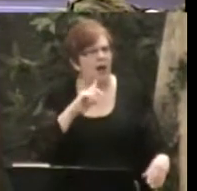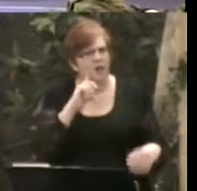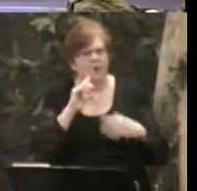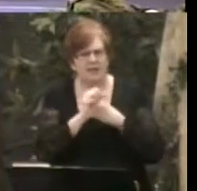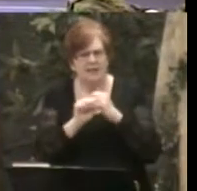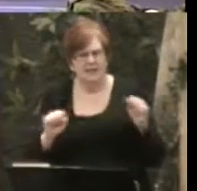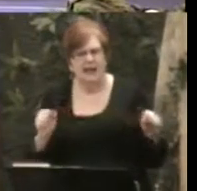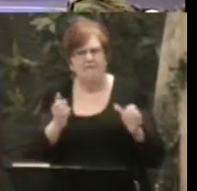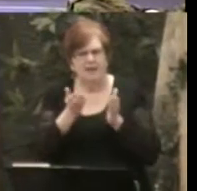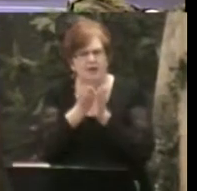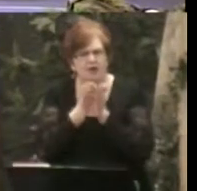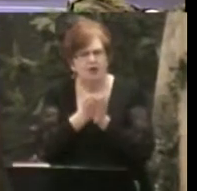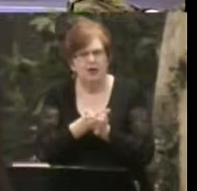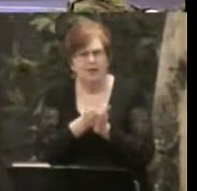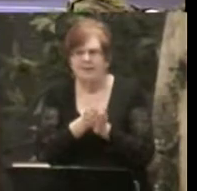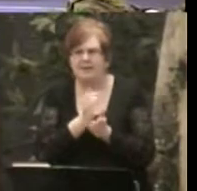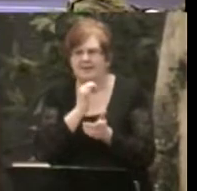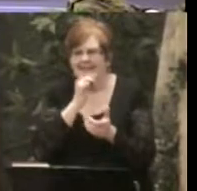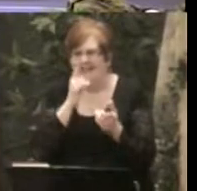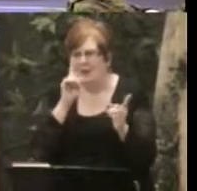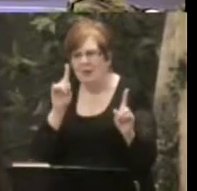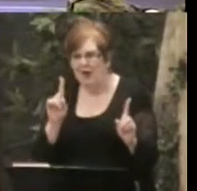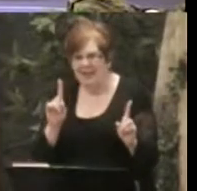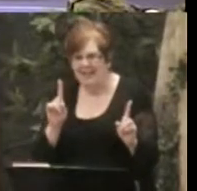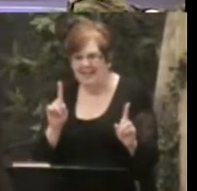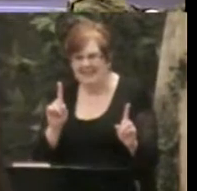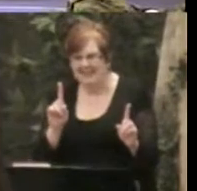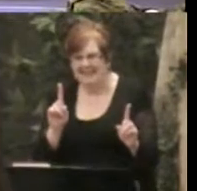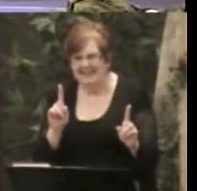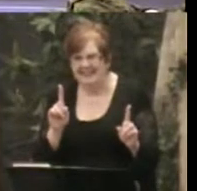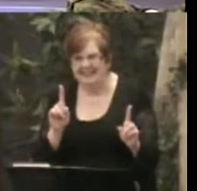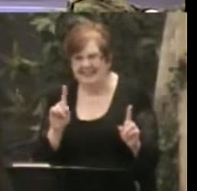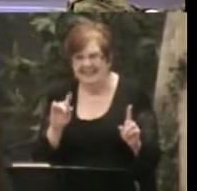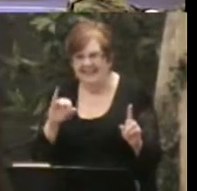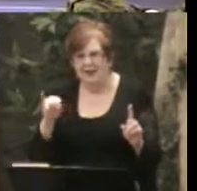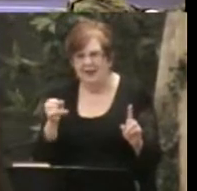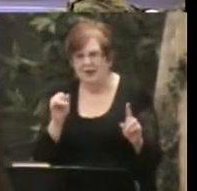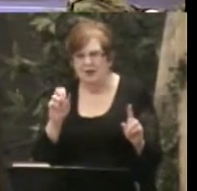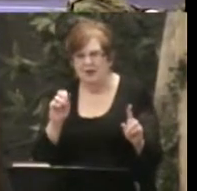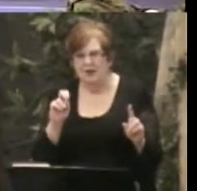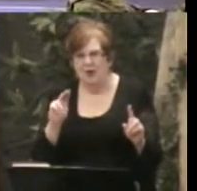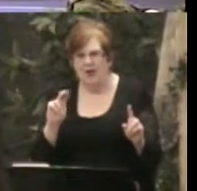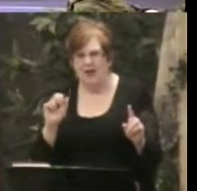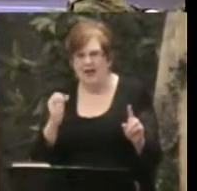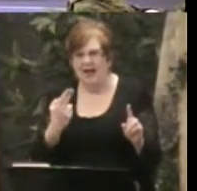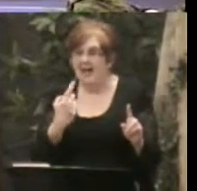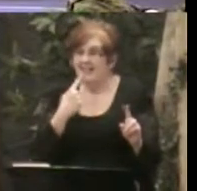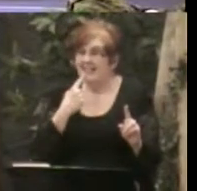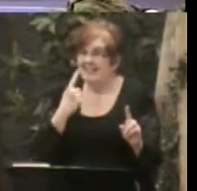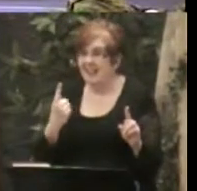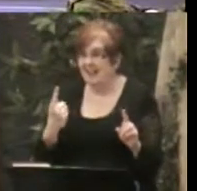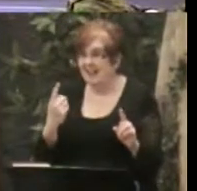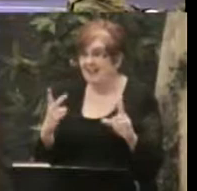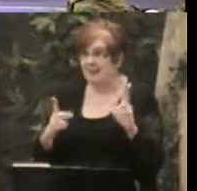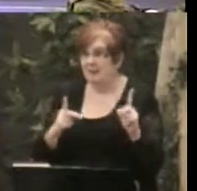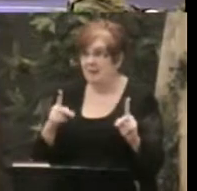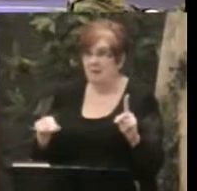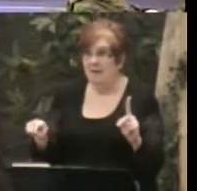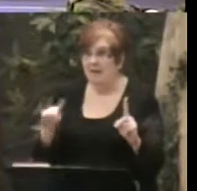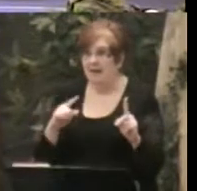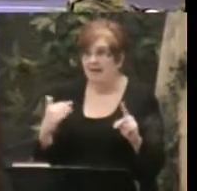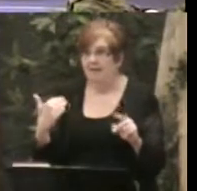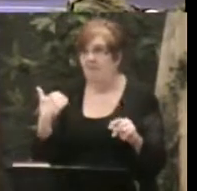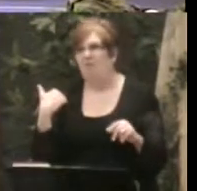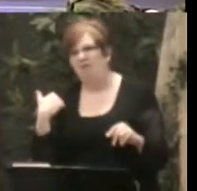ship." It does not work. So Jonah goes and tells the sailors that it is his